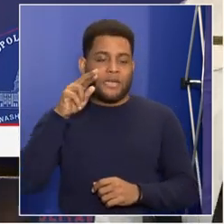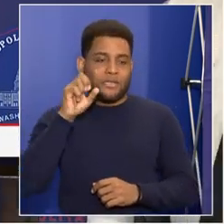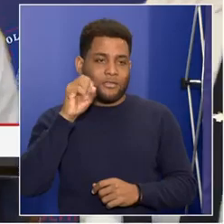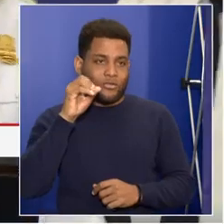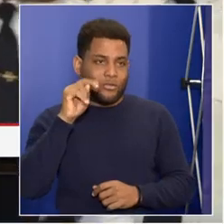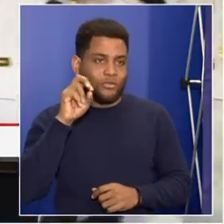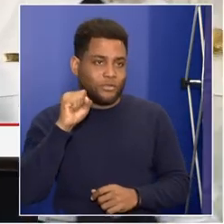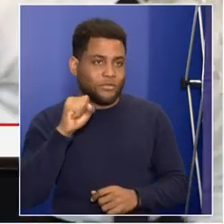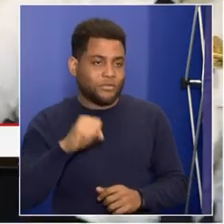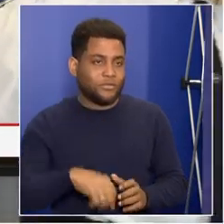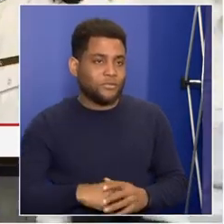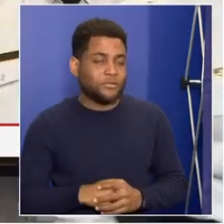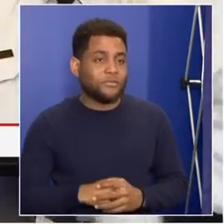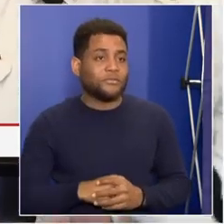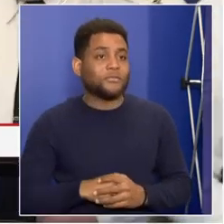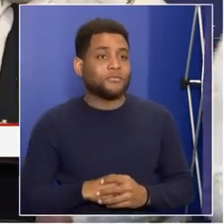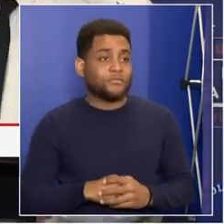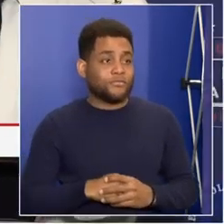point.